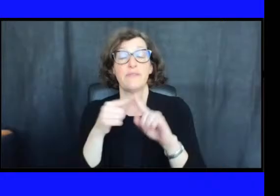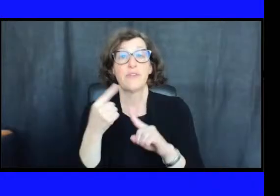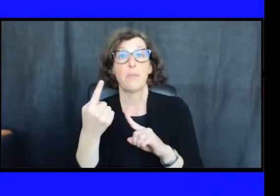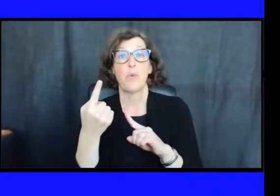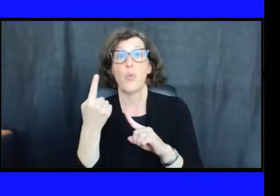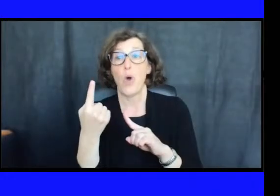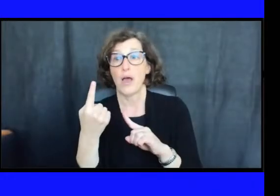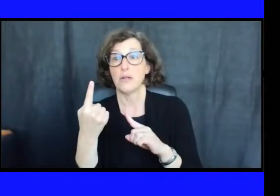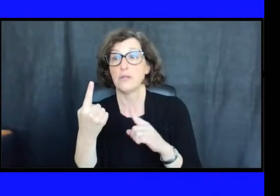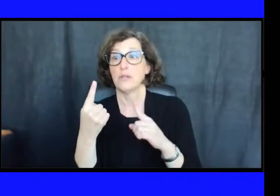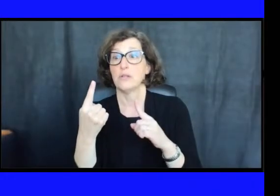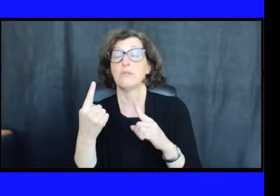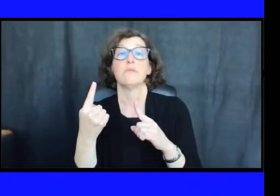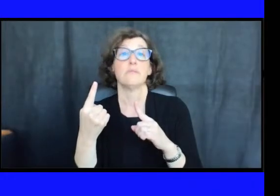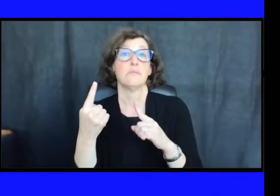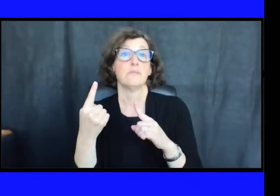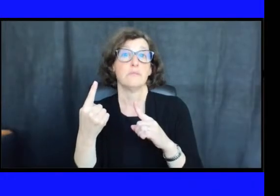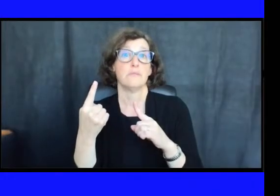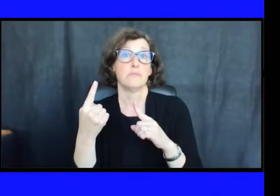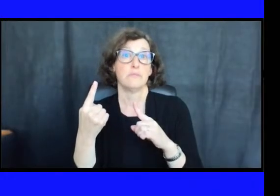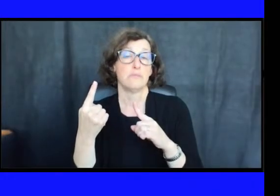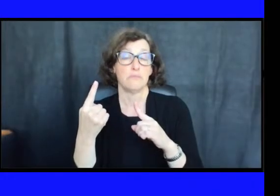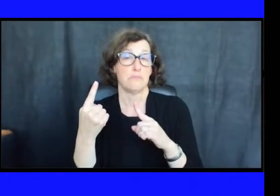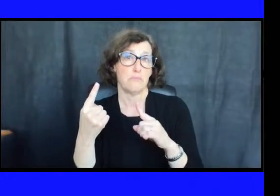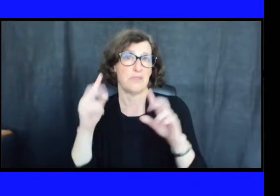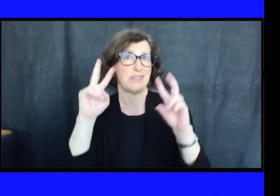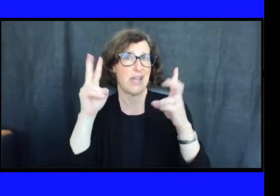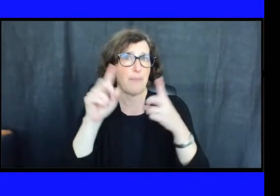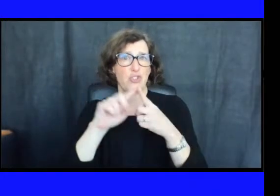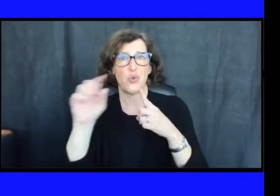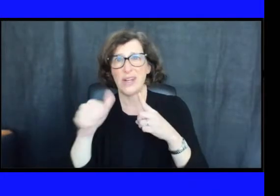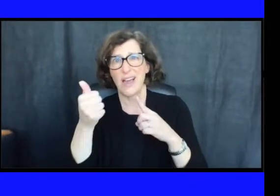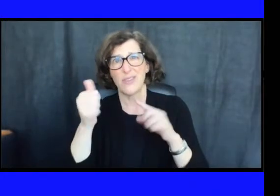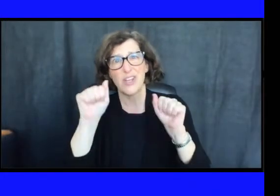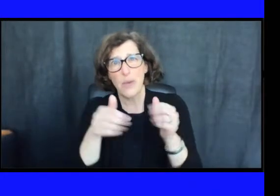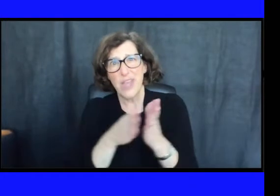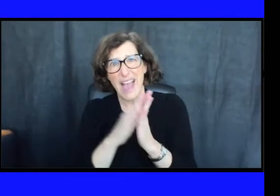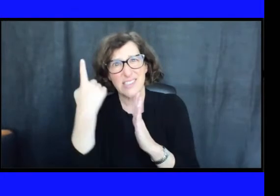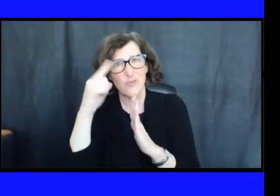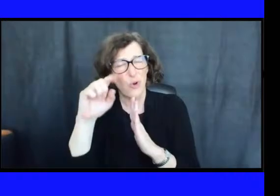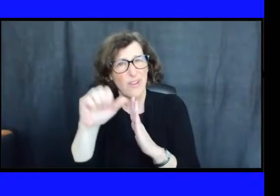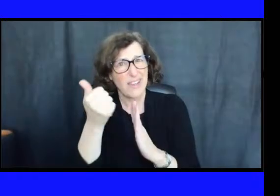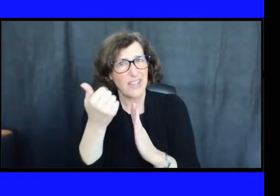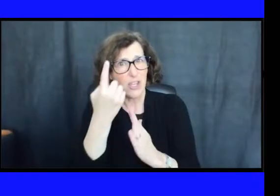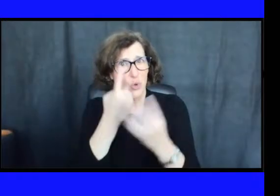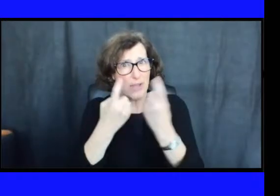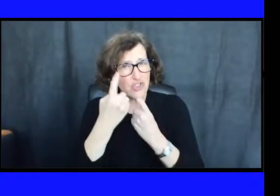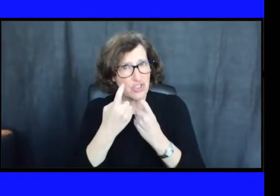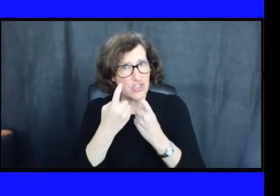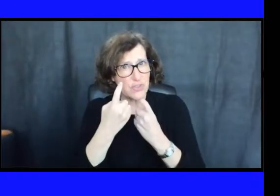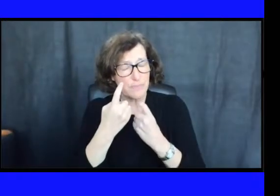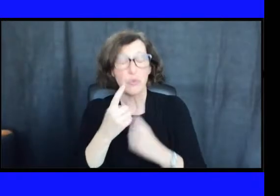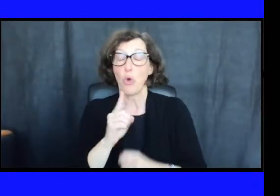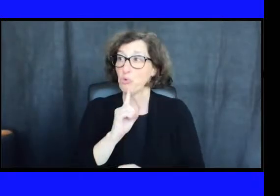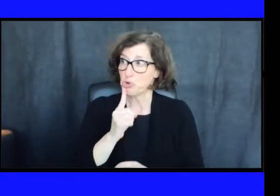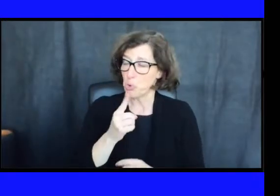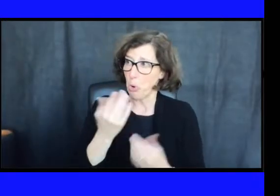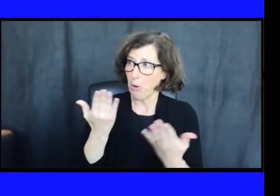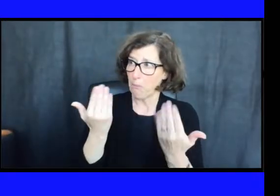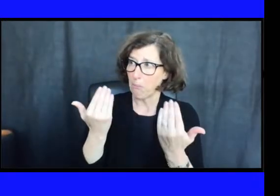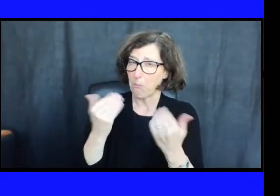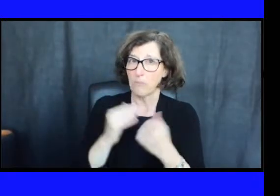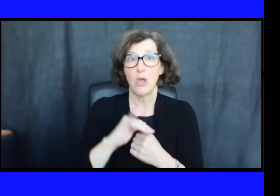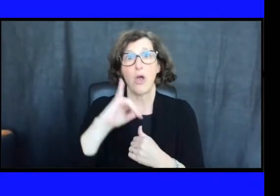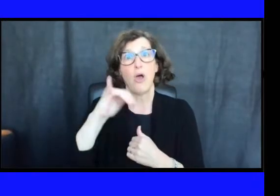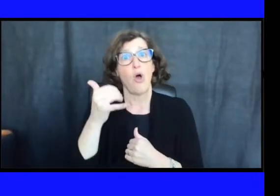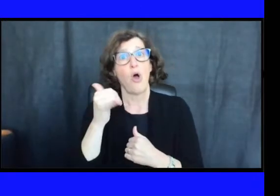you, Dr. Davis. If you wanted to proceed, you can proceed. Yes. Sure. Dr. Morse is, I'm sorry, Dr. Oh.